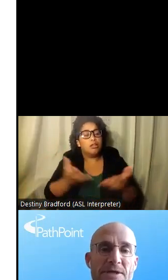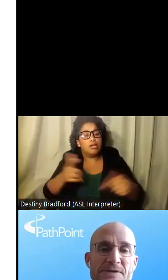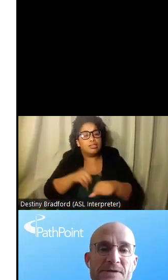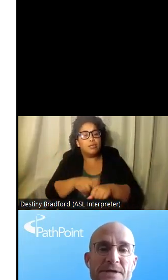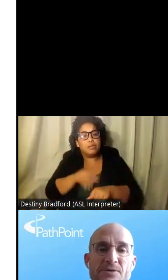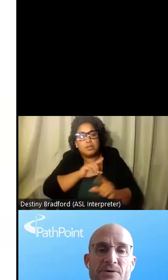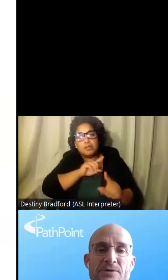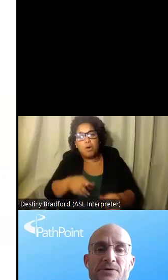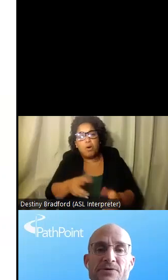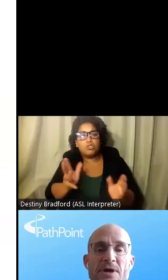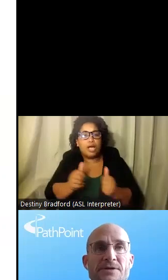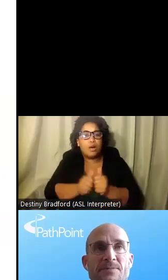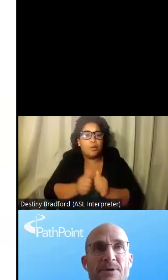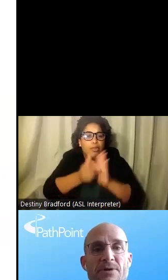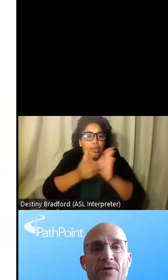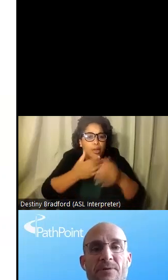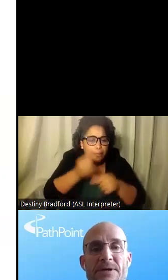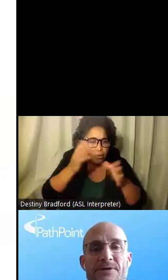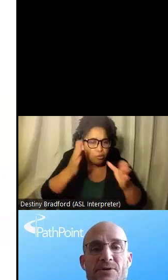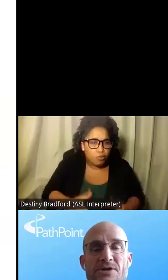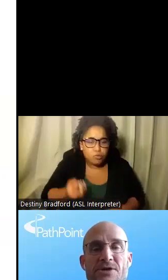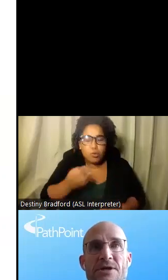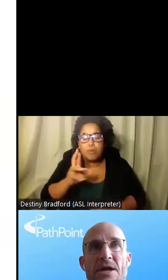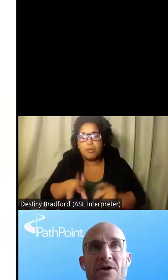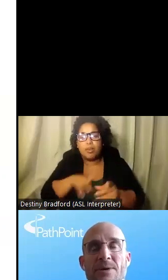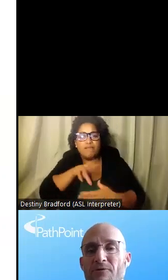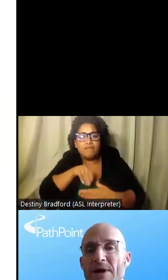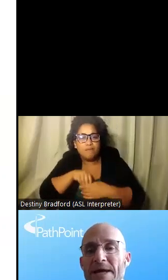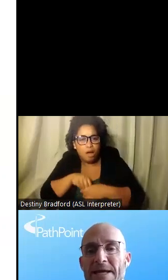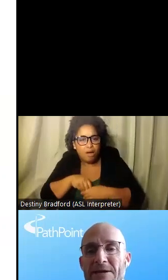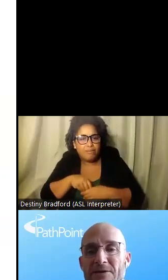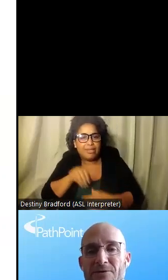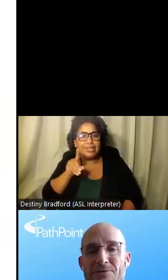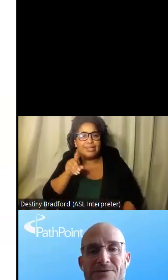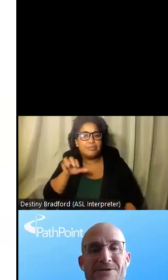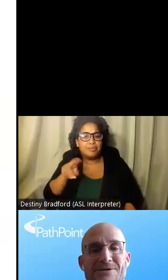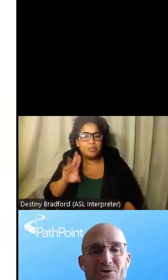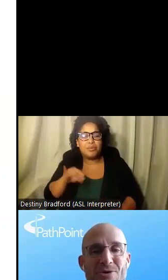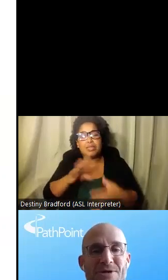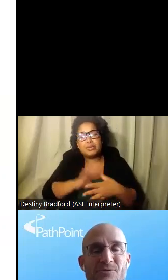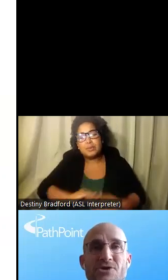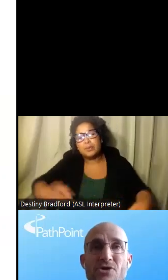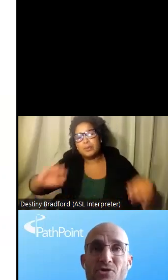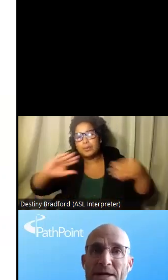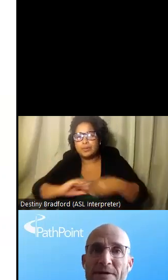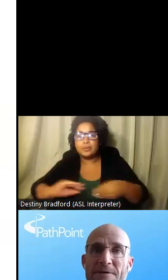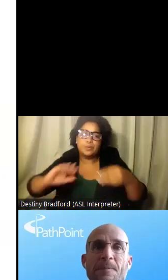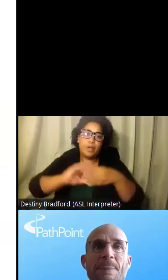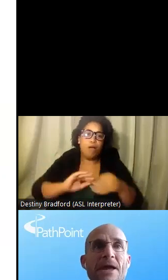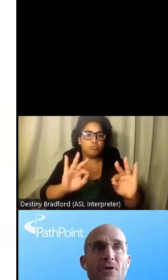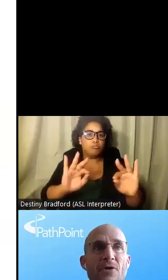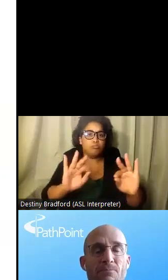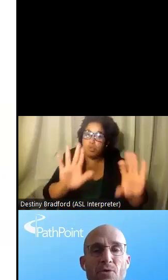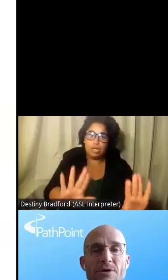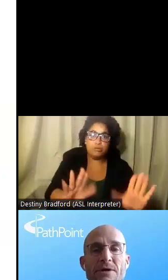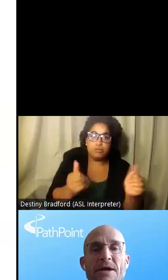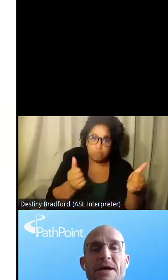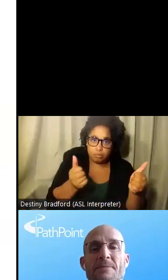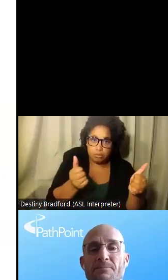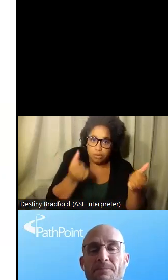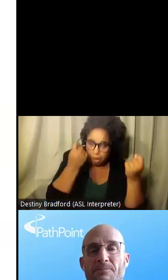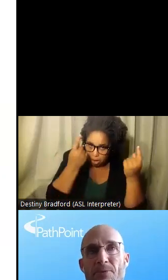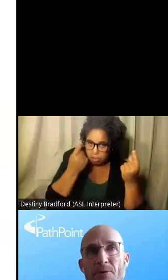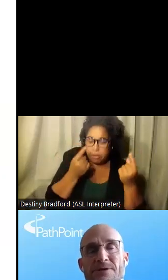talk to our legislators or talk to people in the administration, we provide anecdotes and stories, which are great and they're